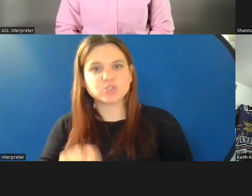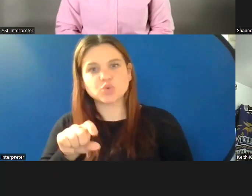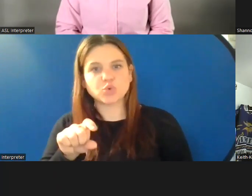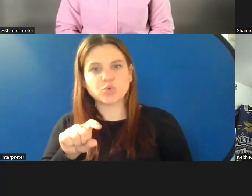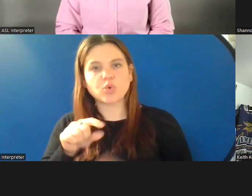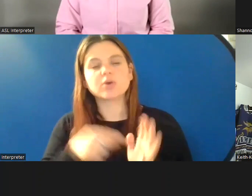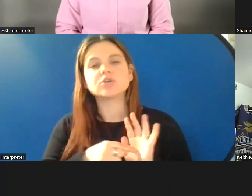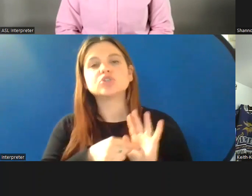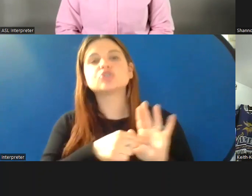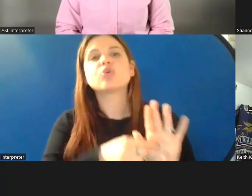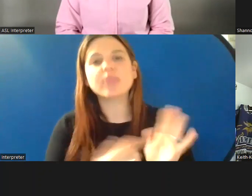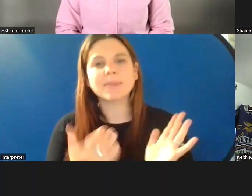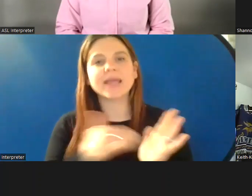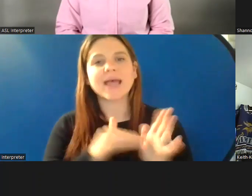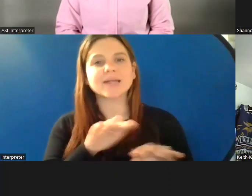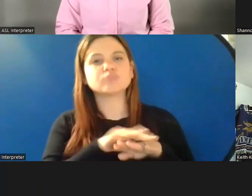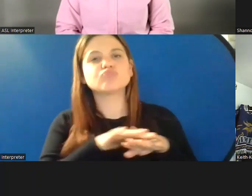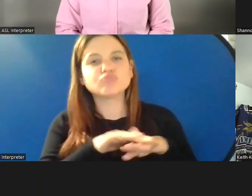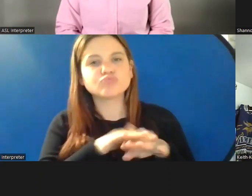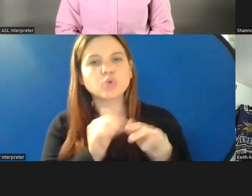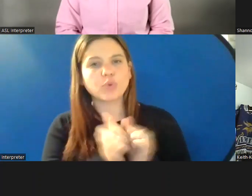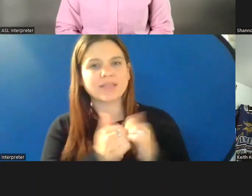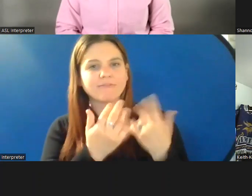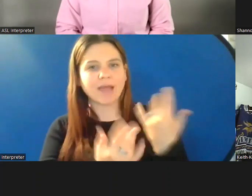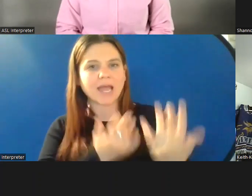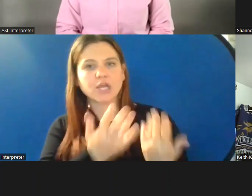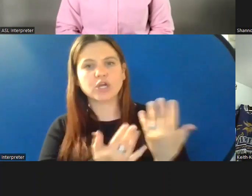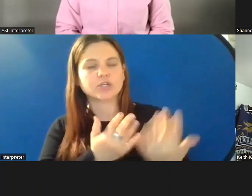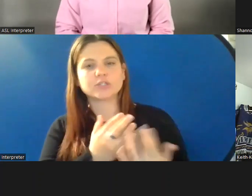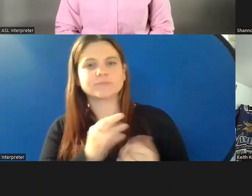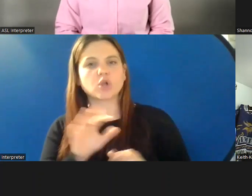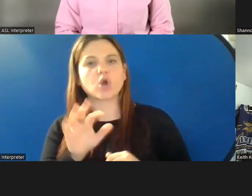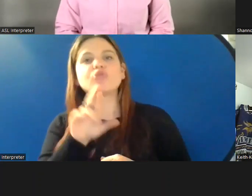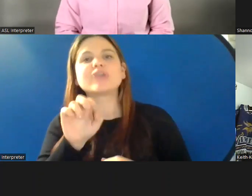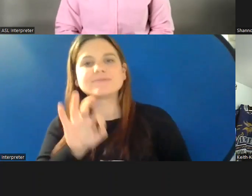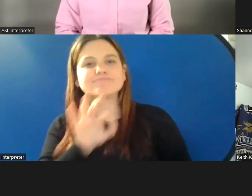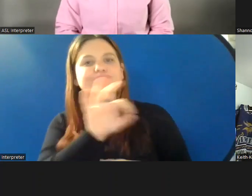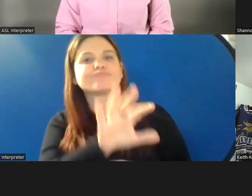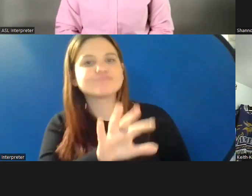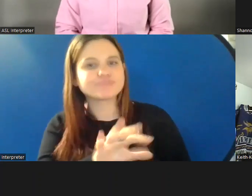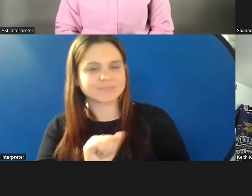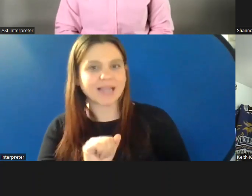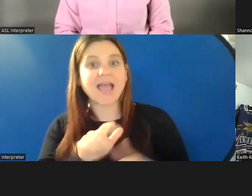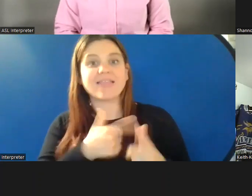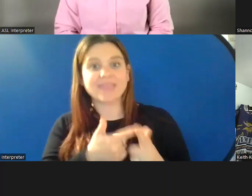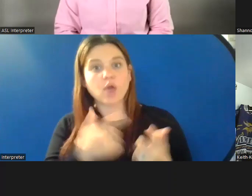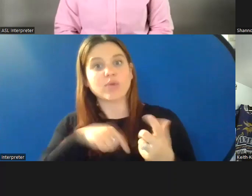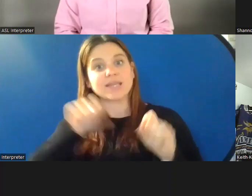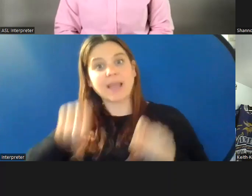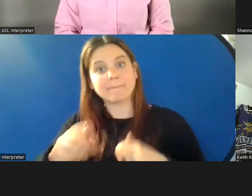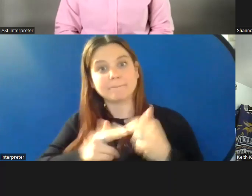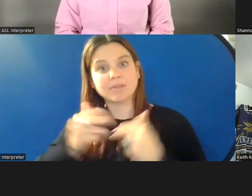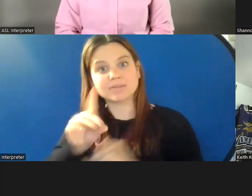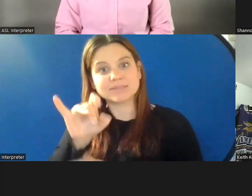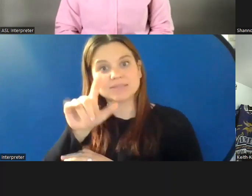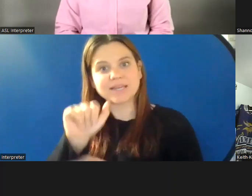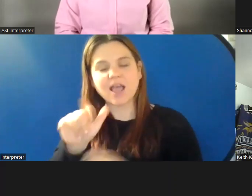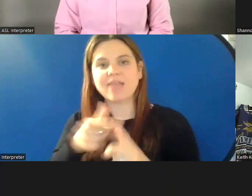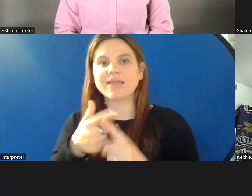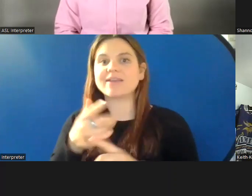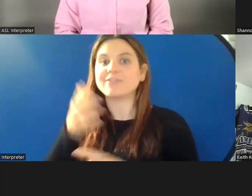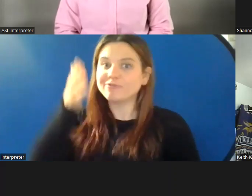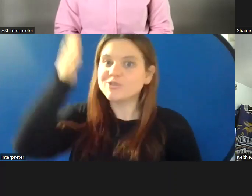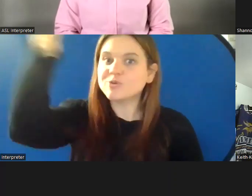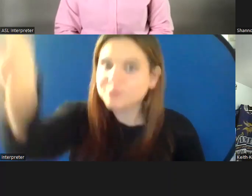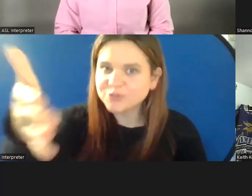with fire, so that we can, you know, we can take all this data, and in 30 years we can look back and say, okay, you know,